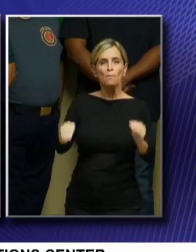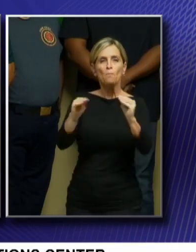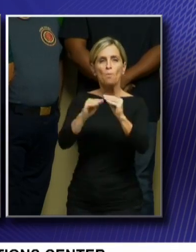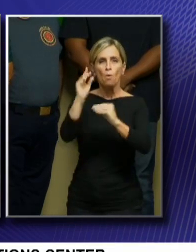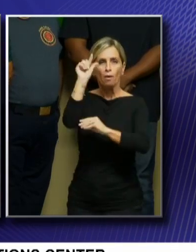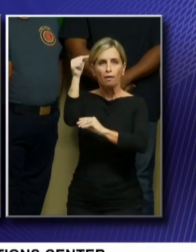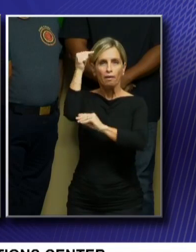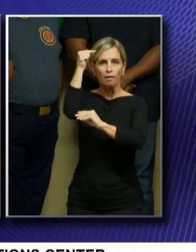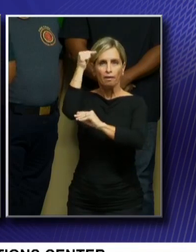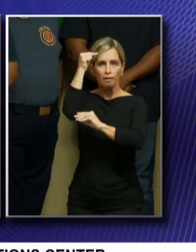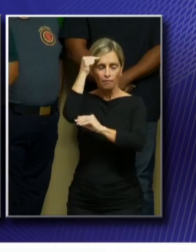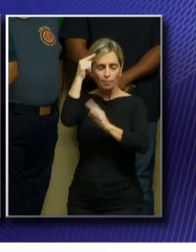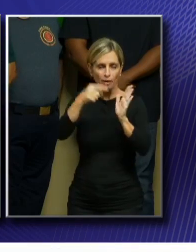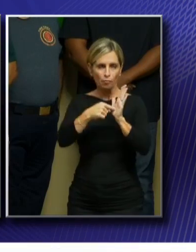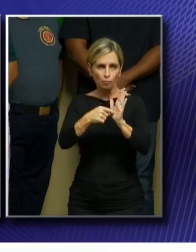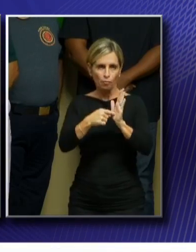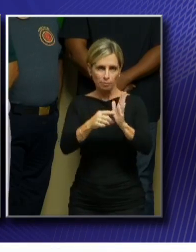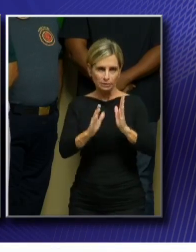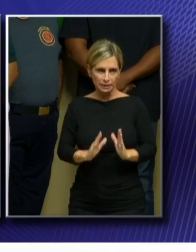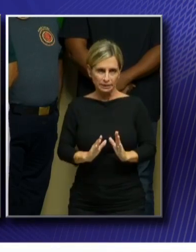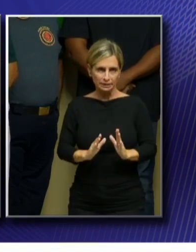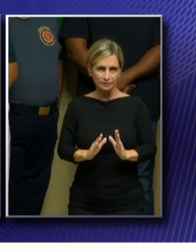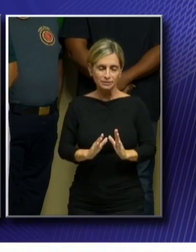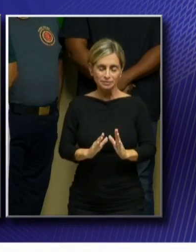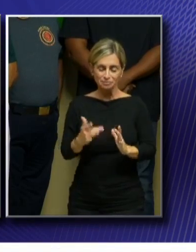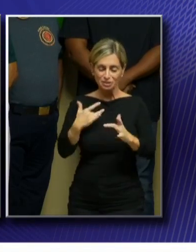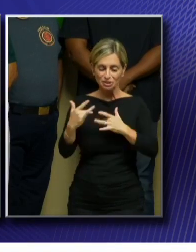has grown, and so should yours.